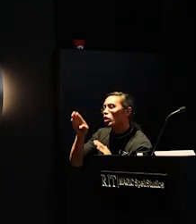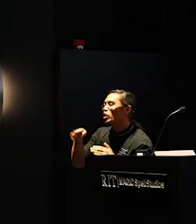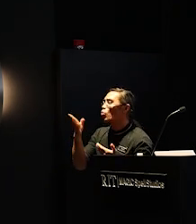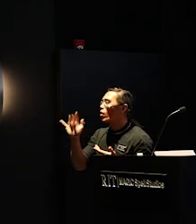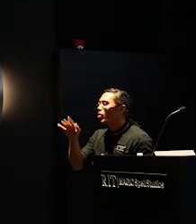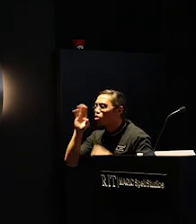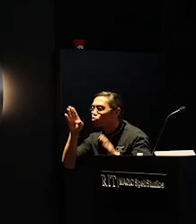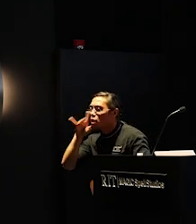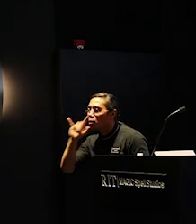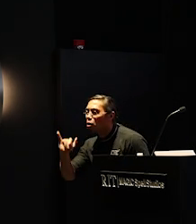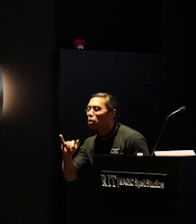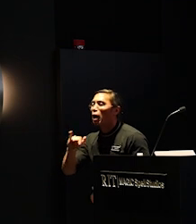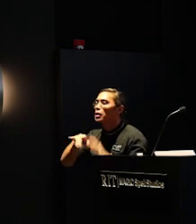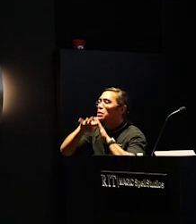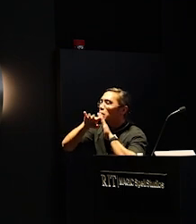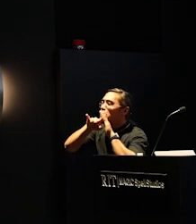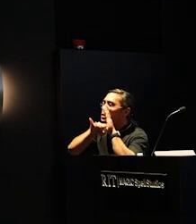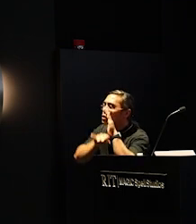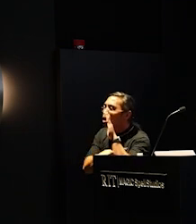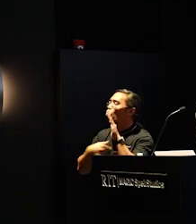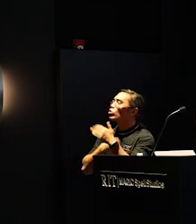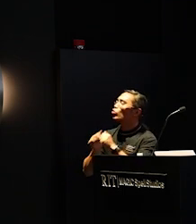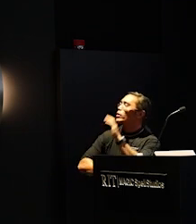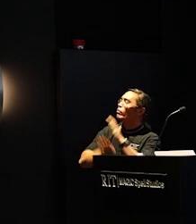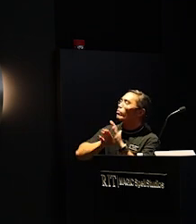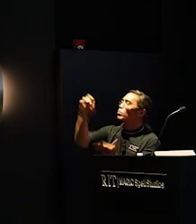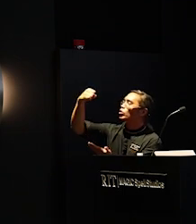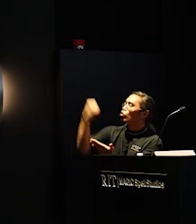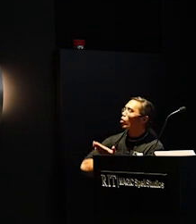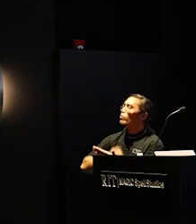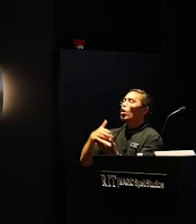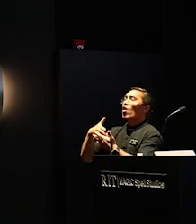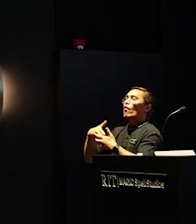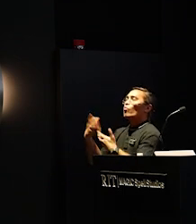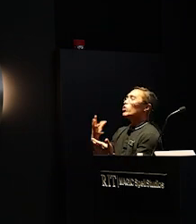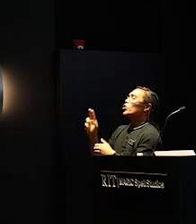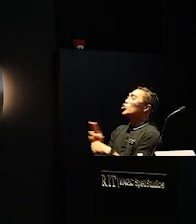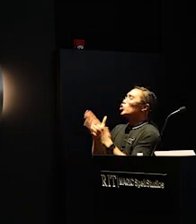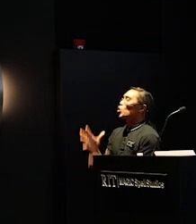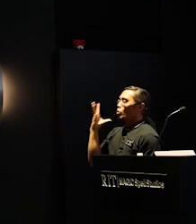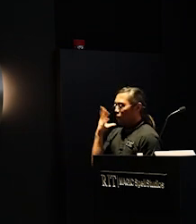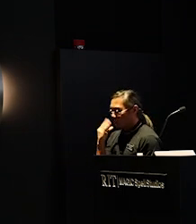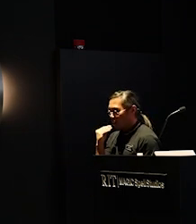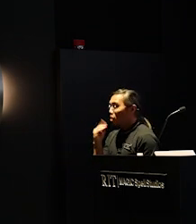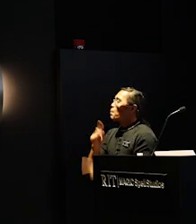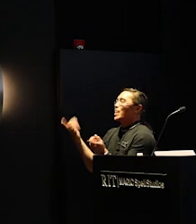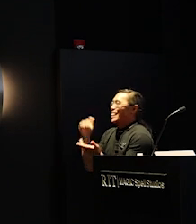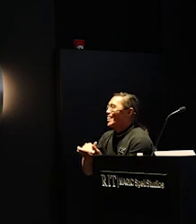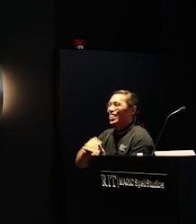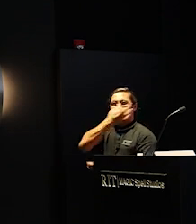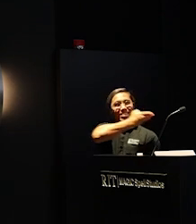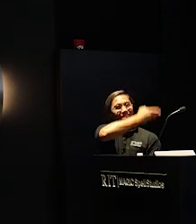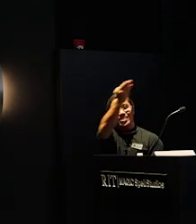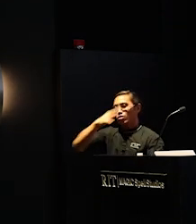to really script it out. But again, by solving a problem, all these people are going to come in. We have to say